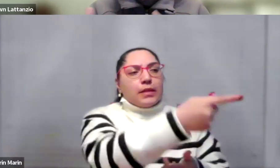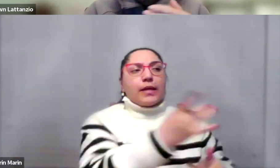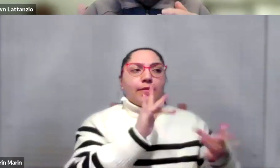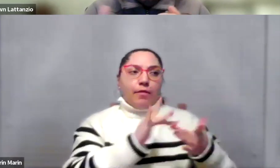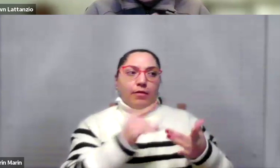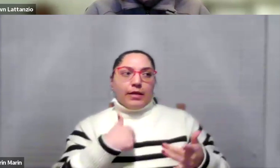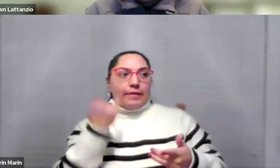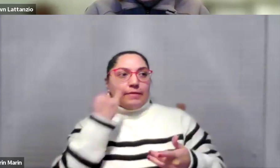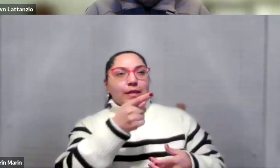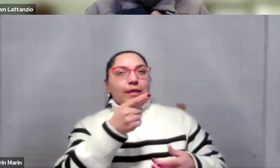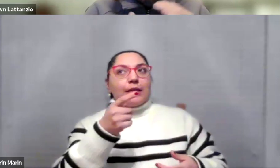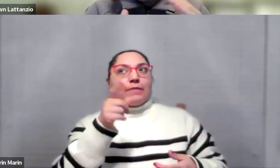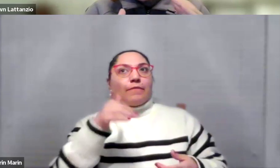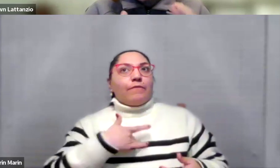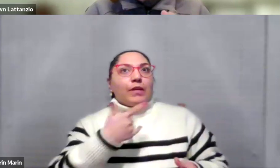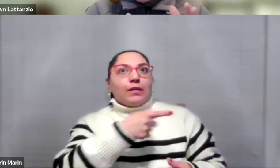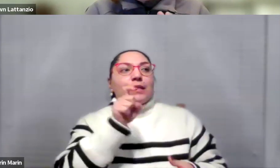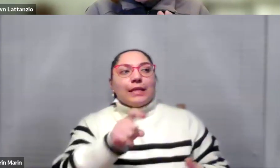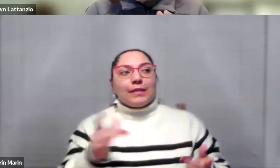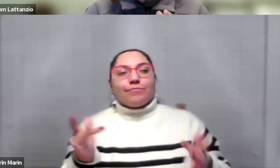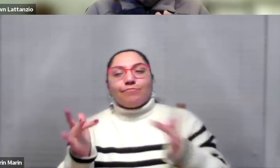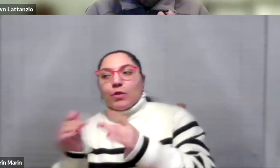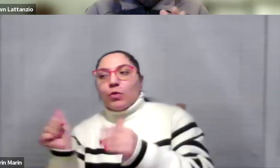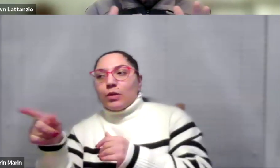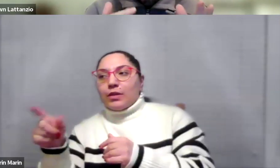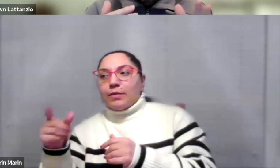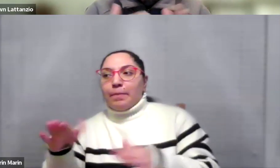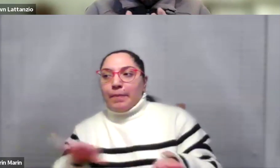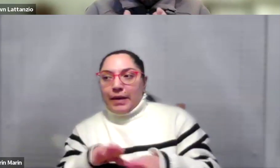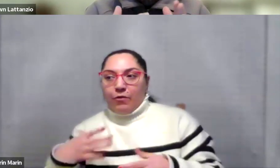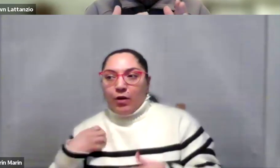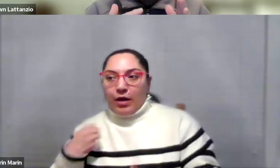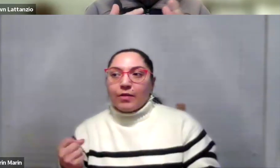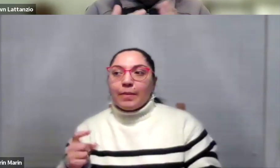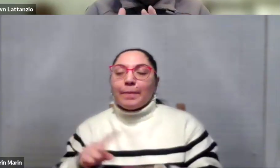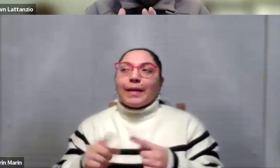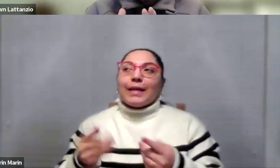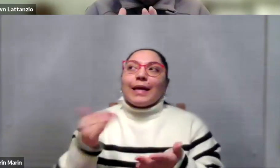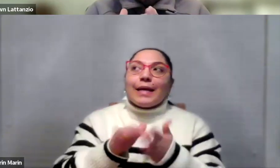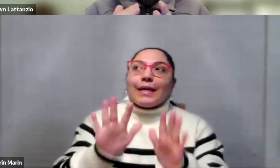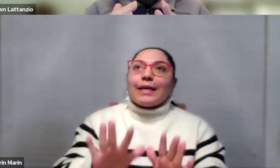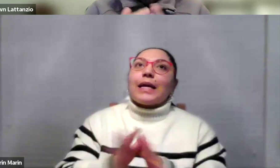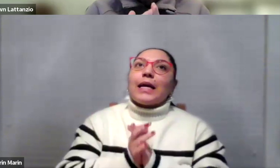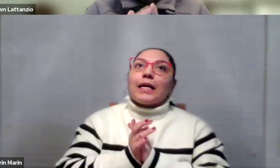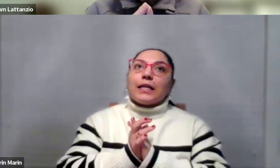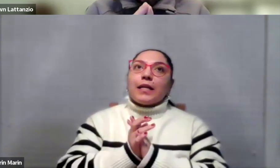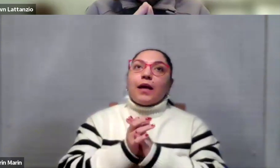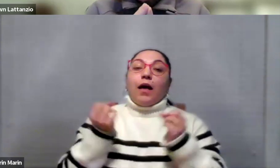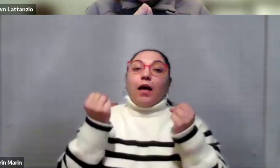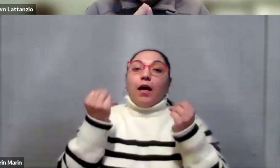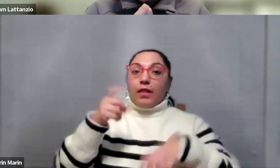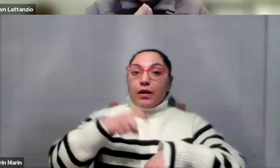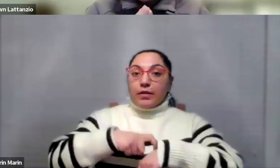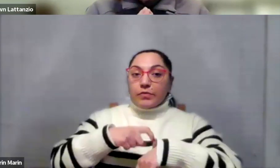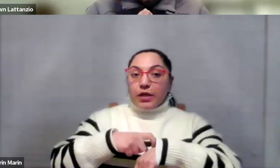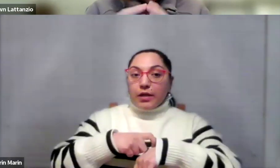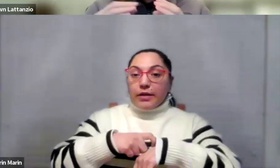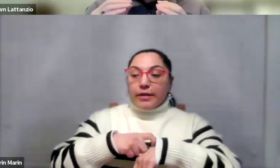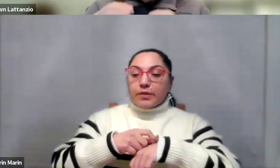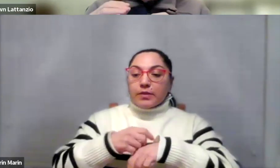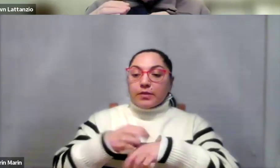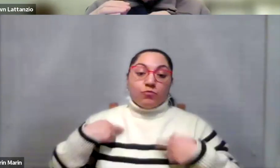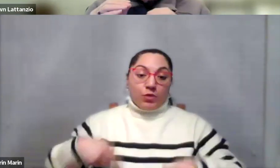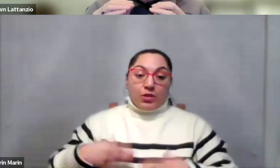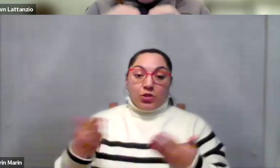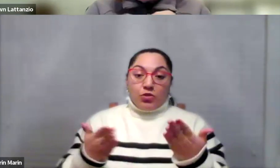feel there's a type of services that might be able to help the individual. Again, a lot of times, except for residential services,